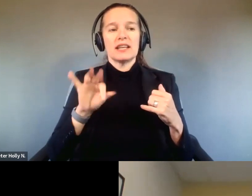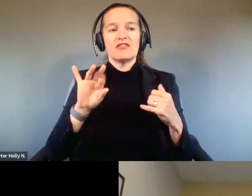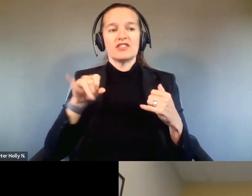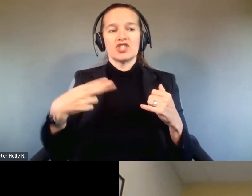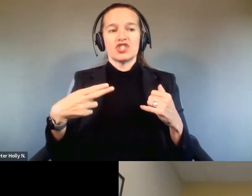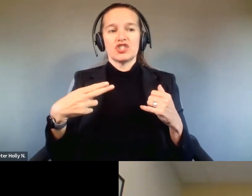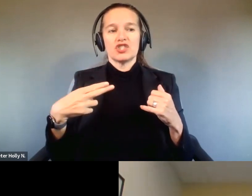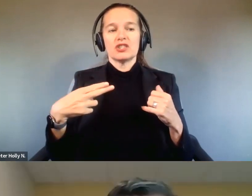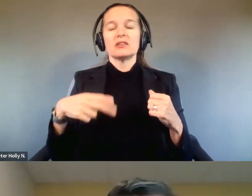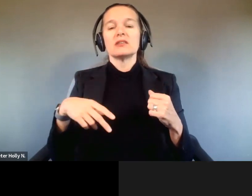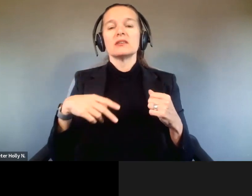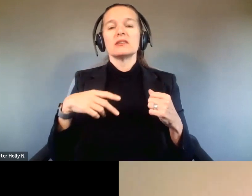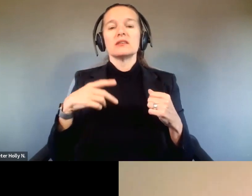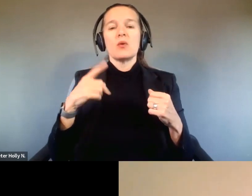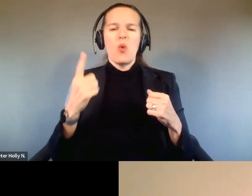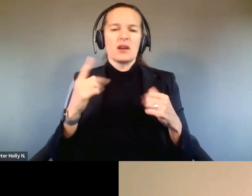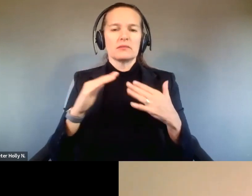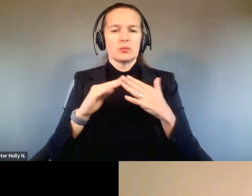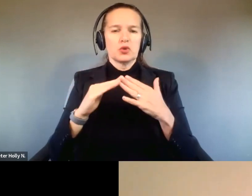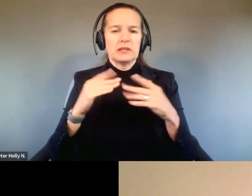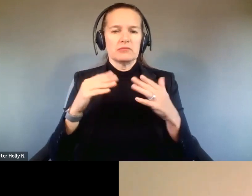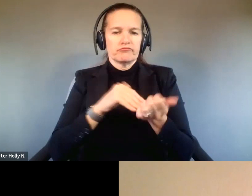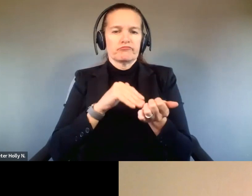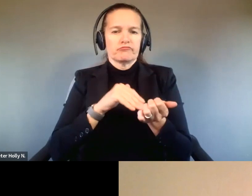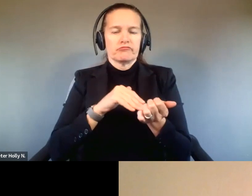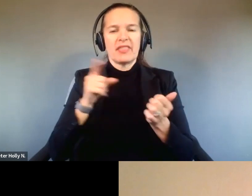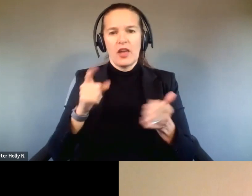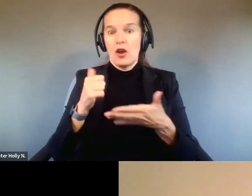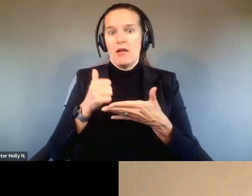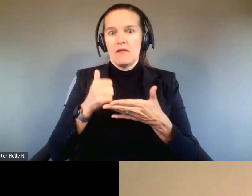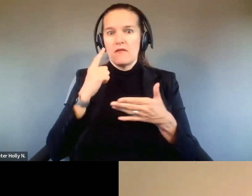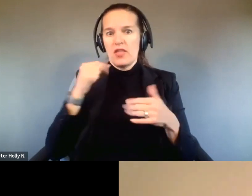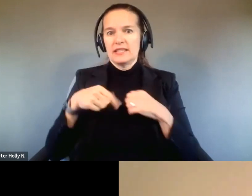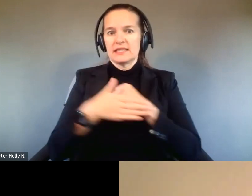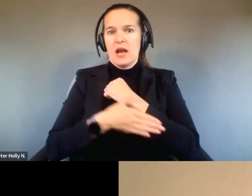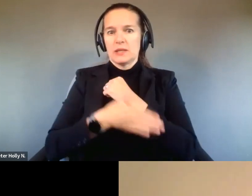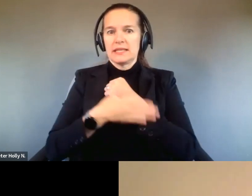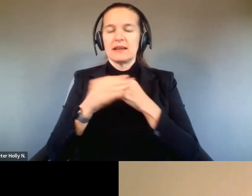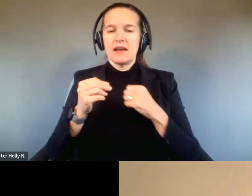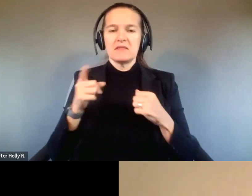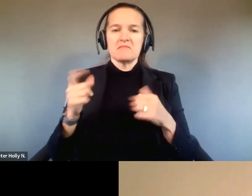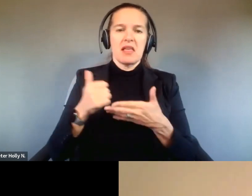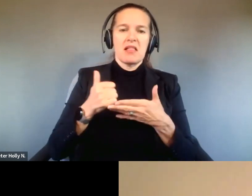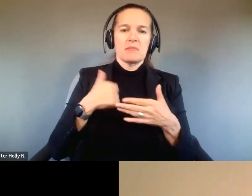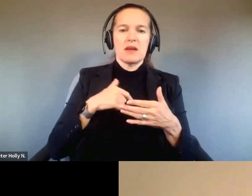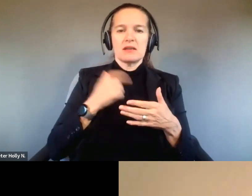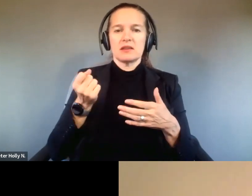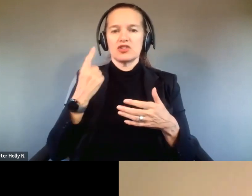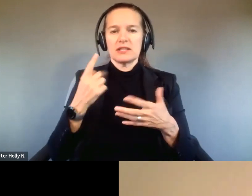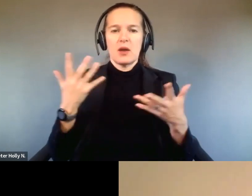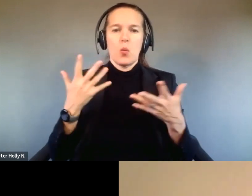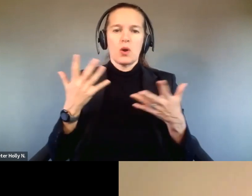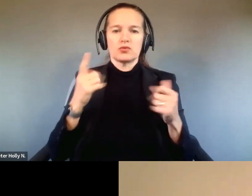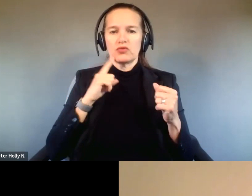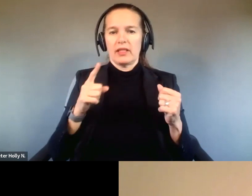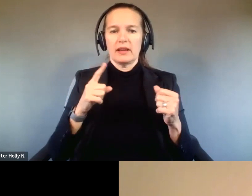our community physicians, who's been a great help to this county and just in helping us understand what's really going out